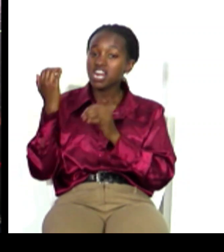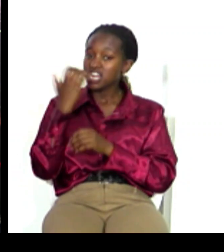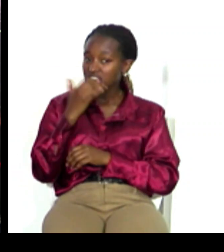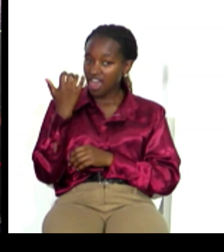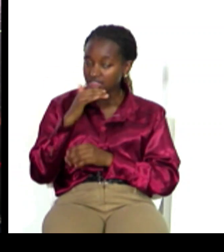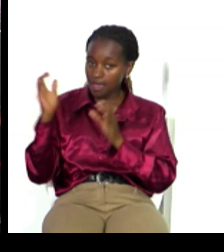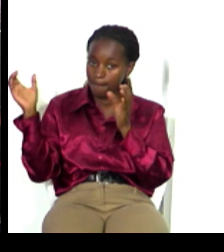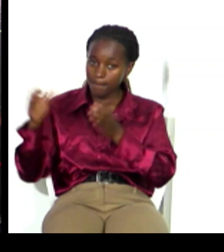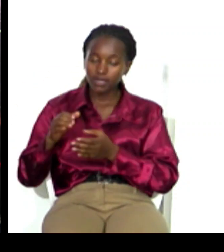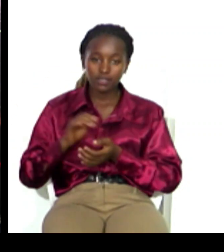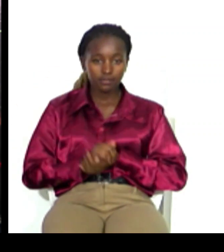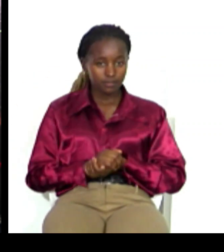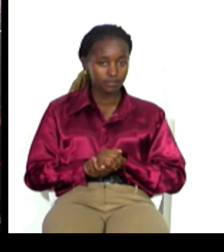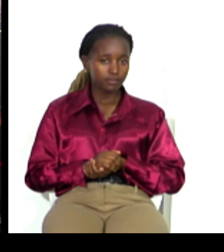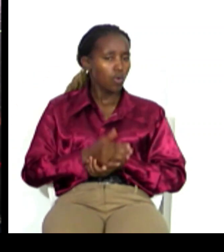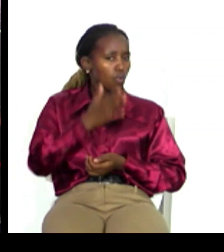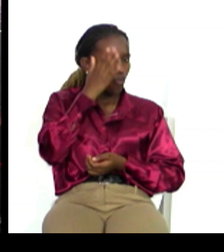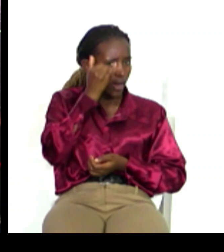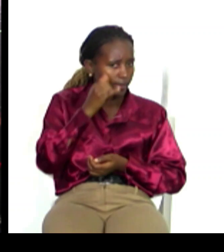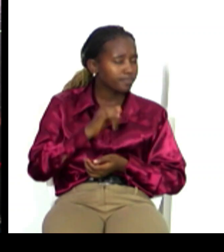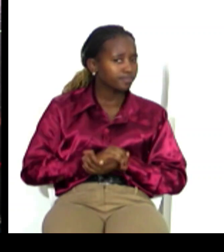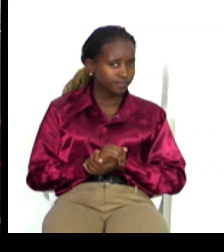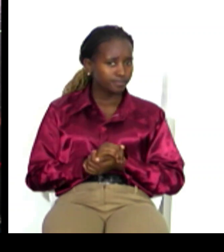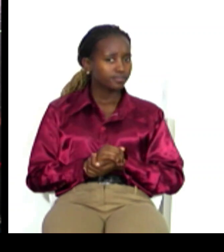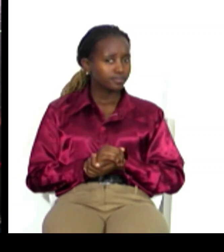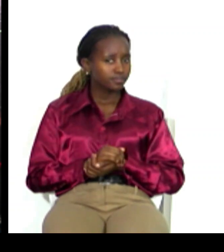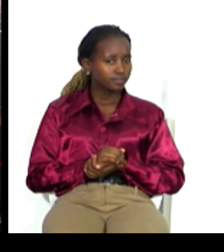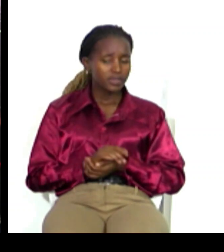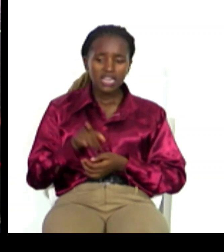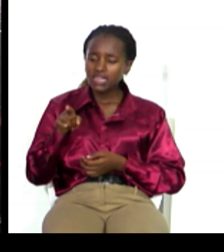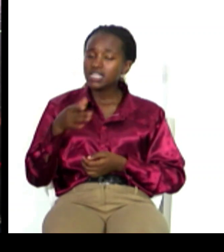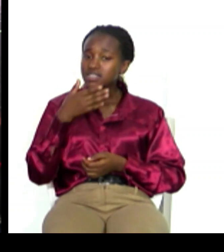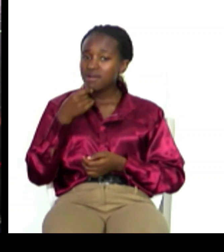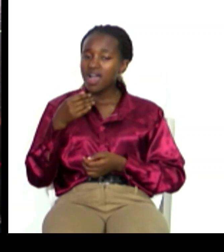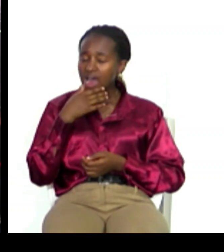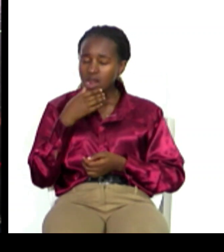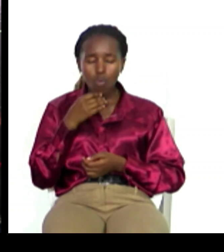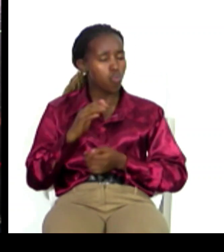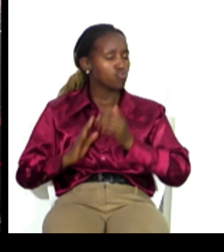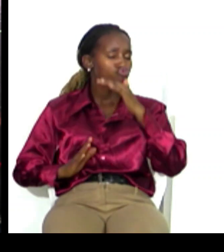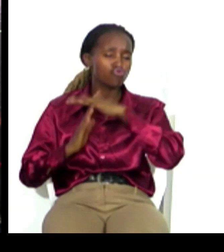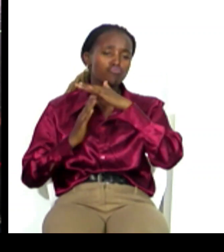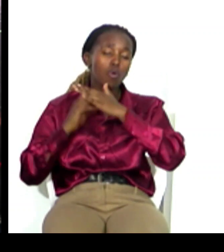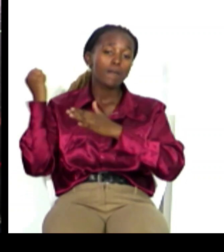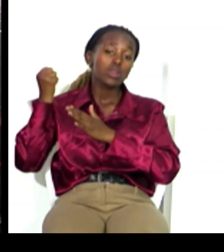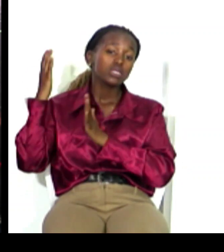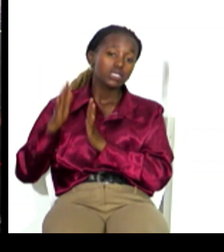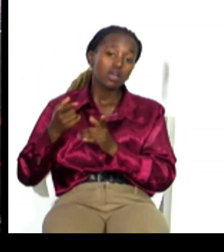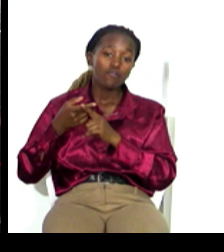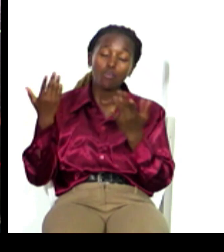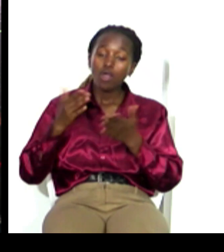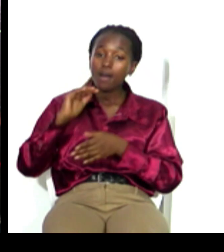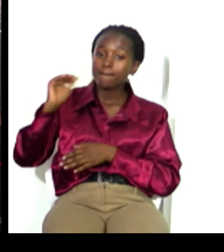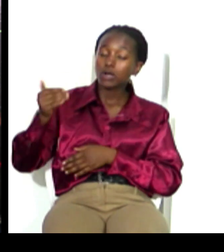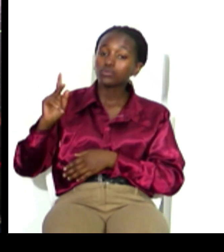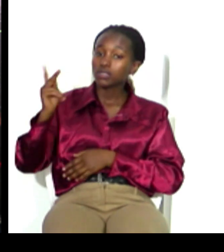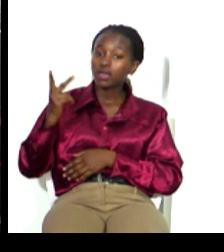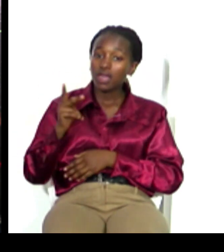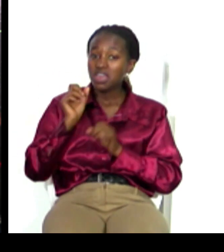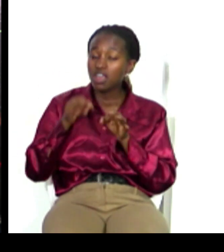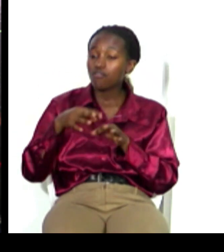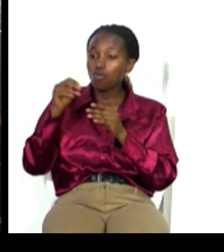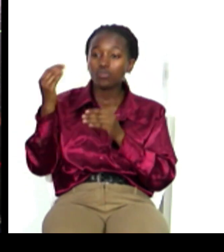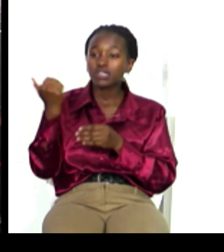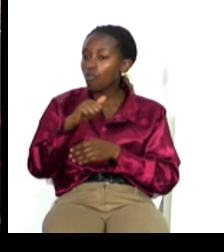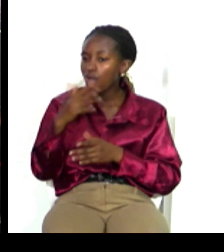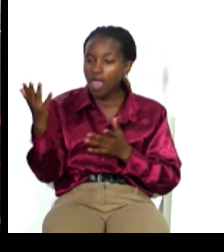Gachagua. No. Why? Mm-hmm. Rigathi Gachagua is a public figure in Mount Kenya. Right. Everywhere you cannot go without mentioning the